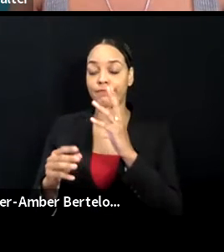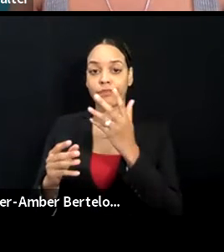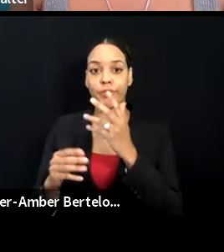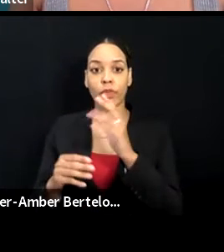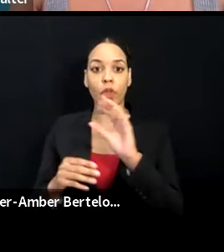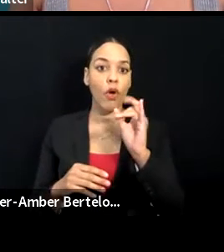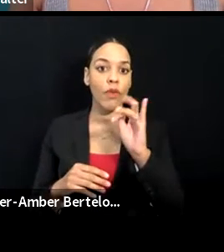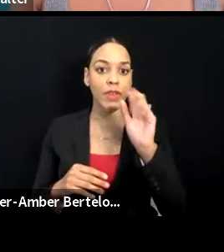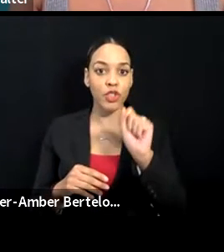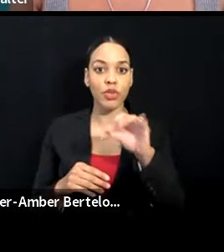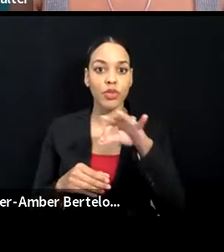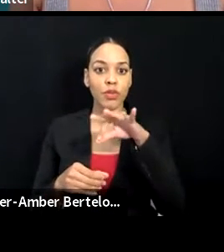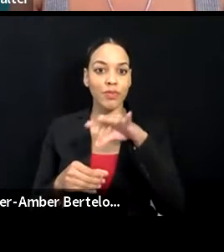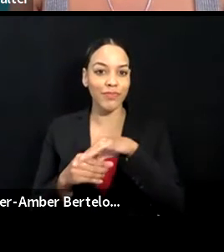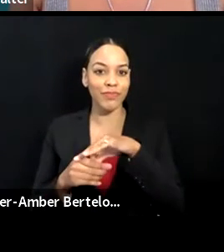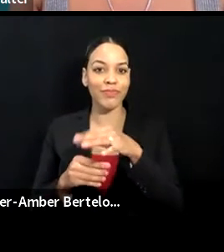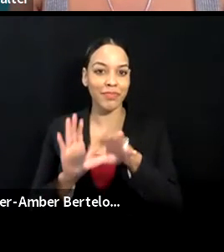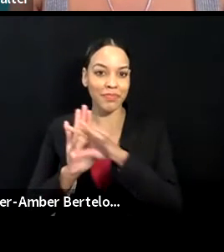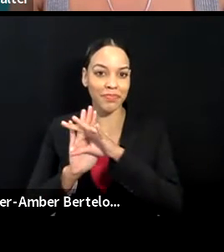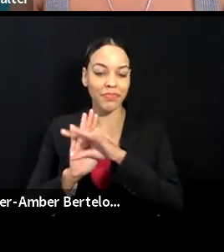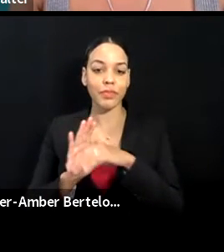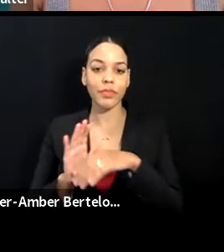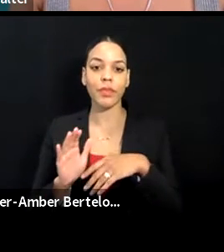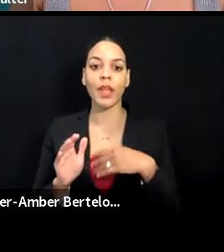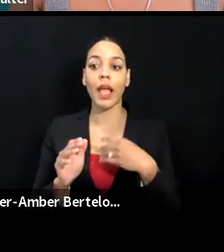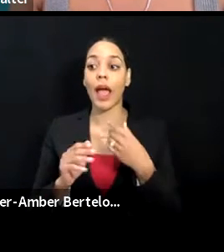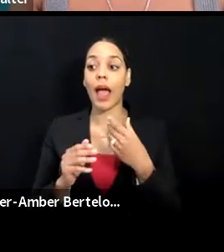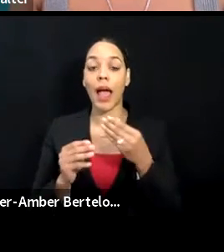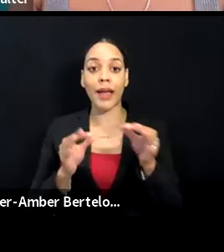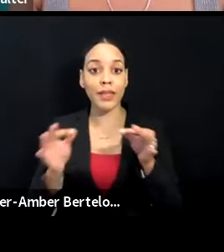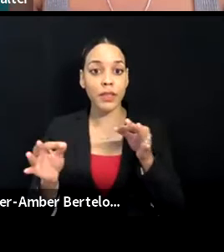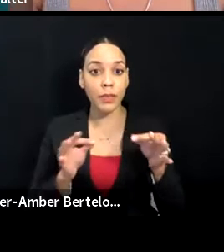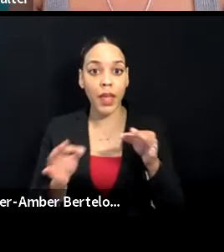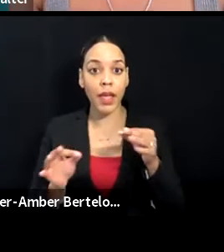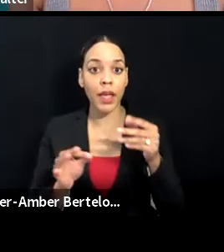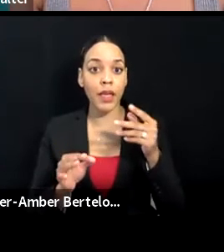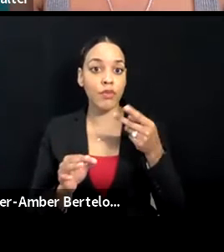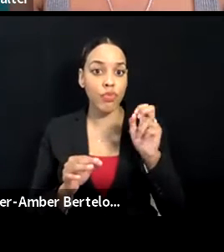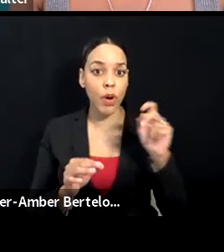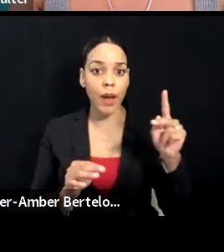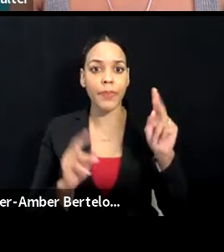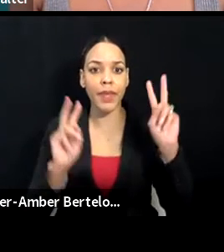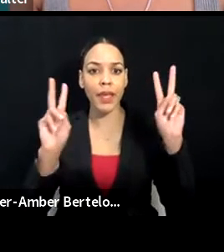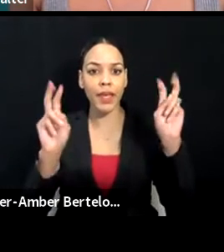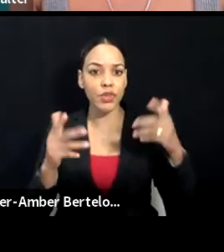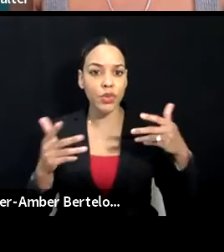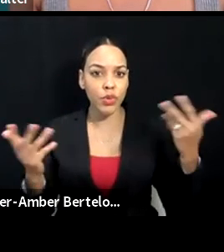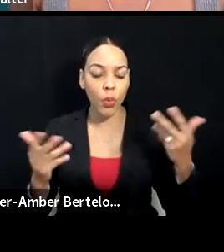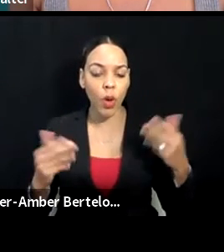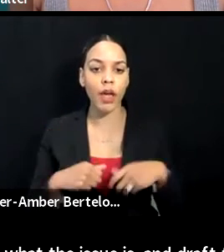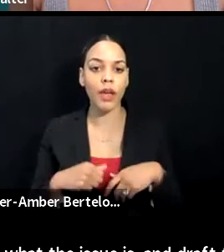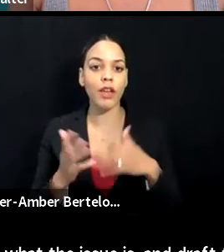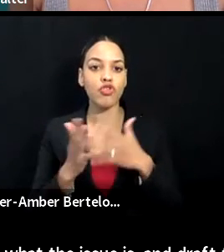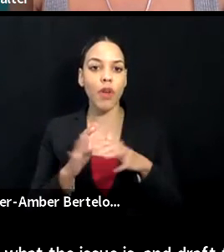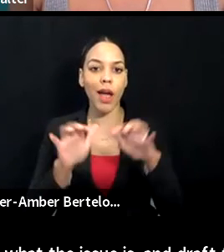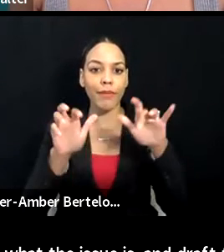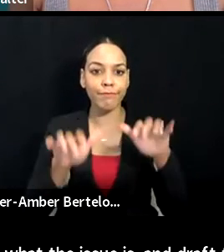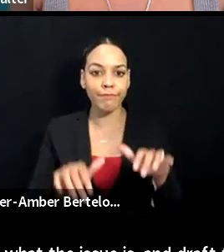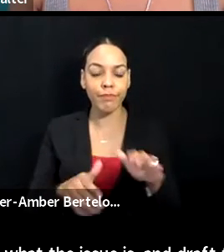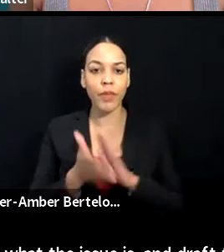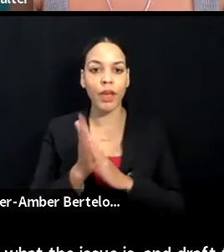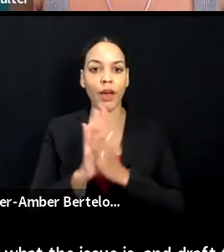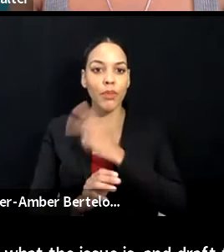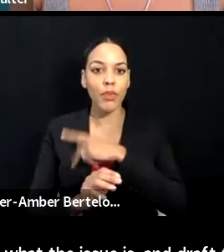two. I prep you on what the issue is and draft that message, personalize it,